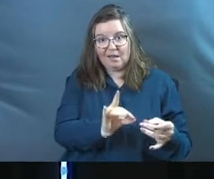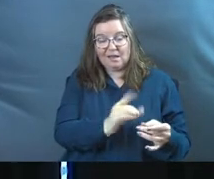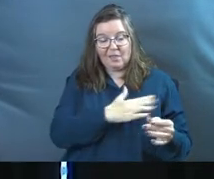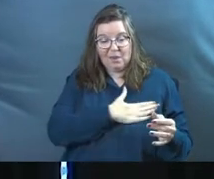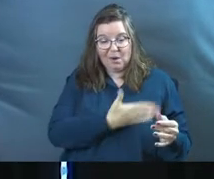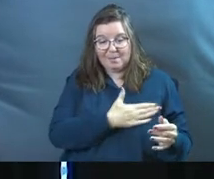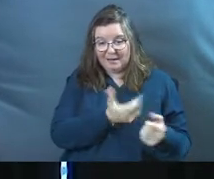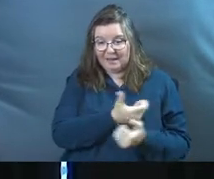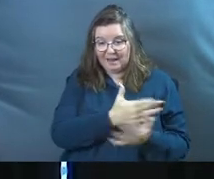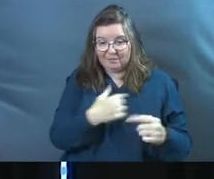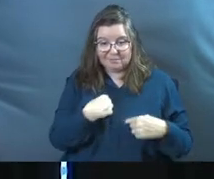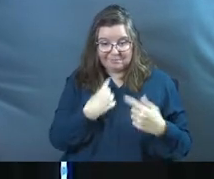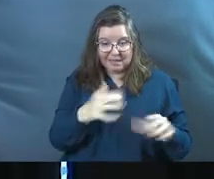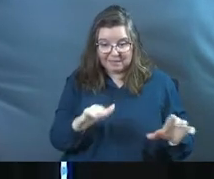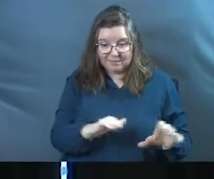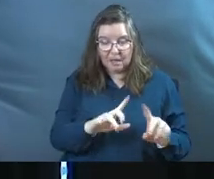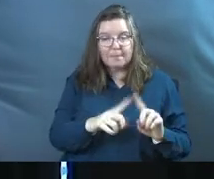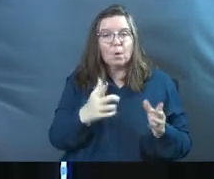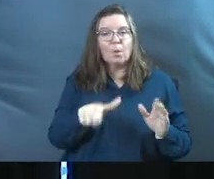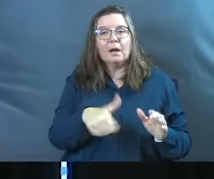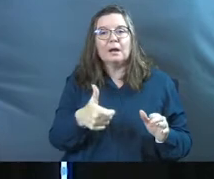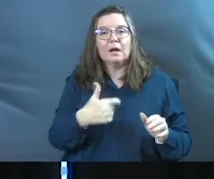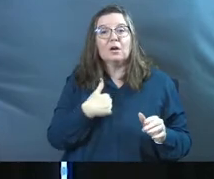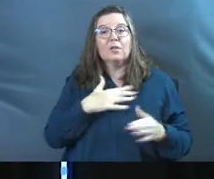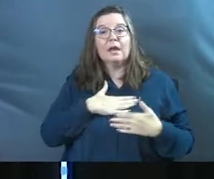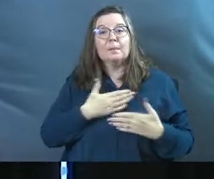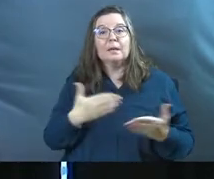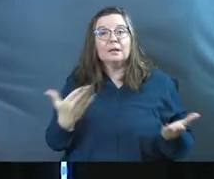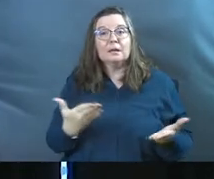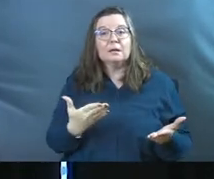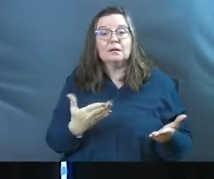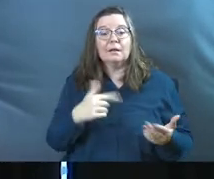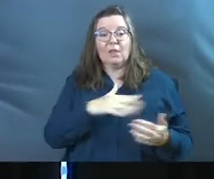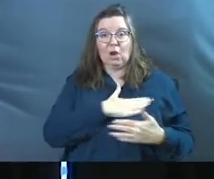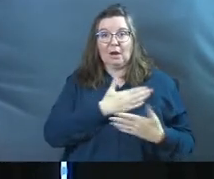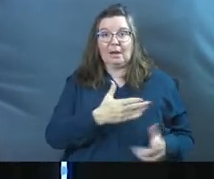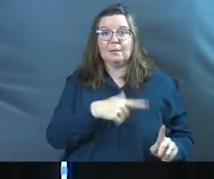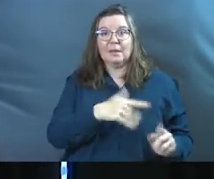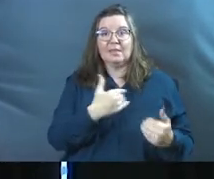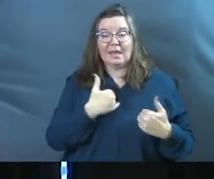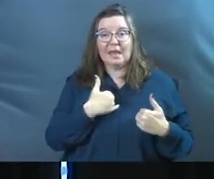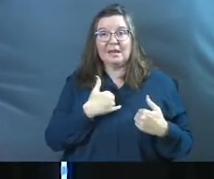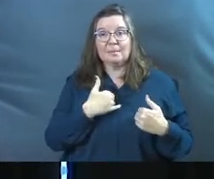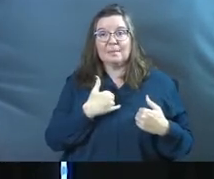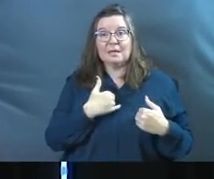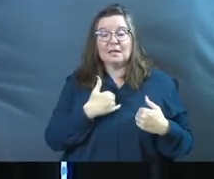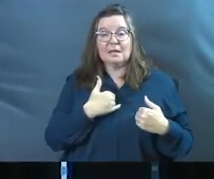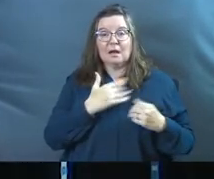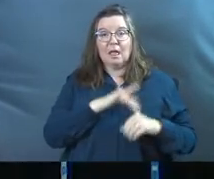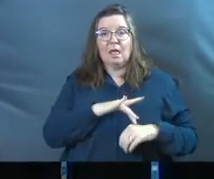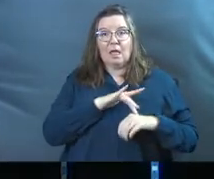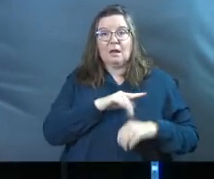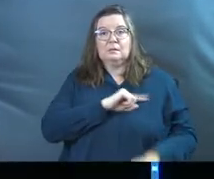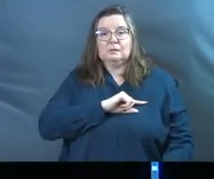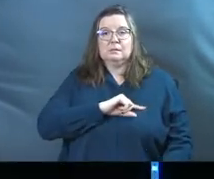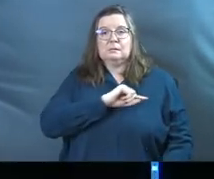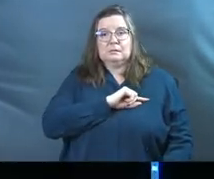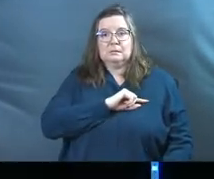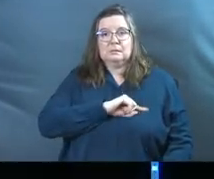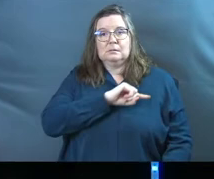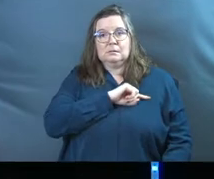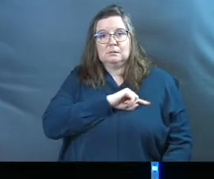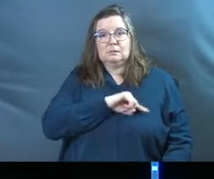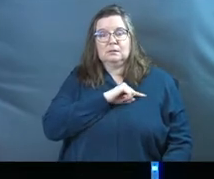totally admitting everything that they've done. But what else are they admitting? They're admitting that they have been haunted for